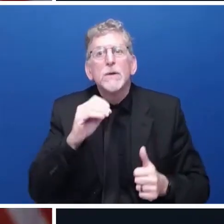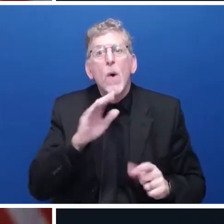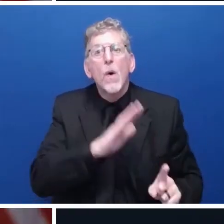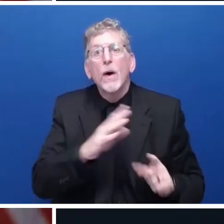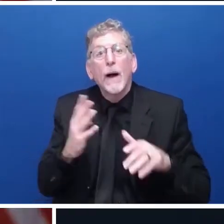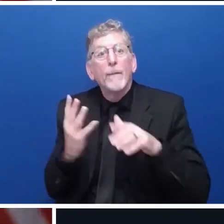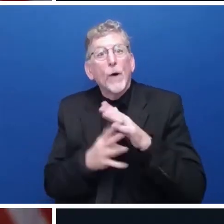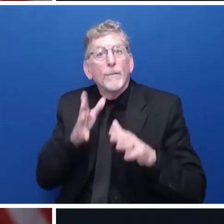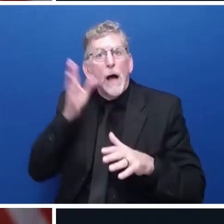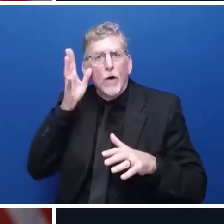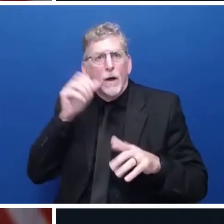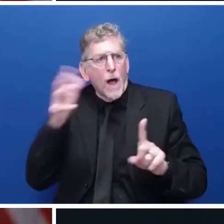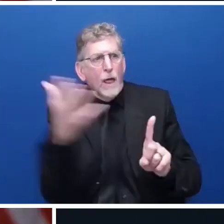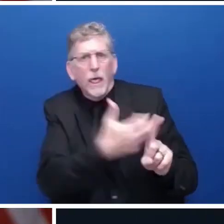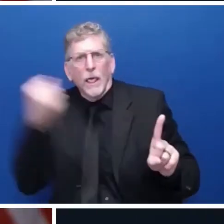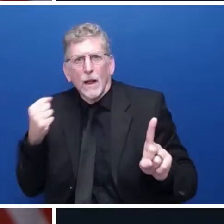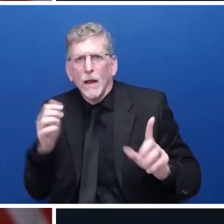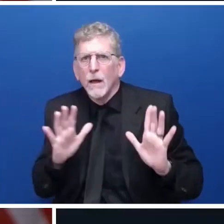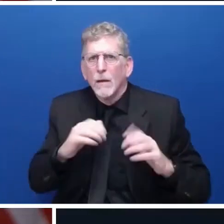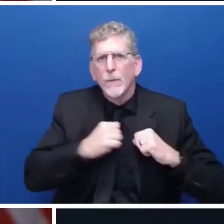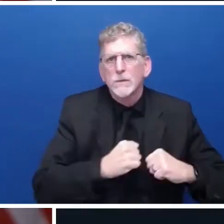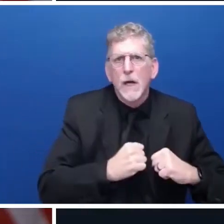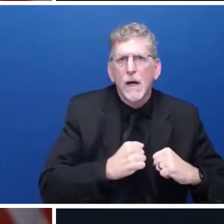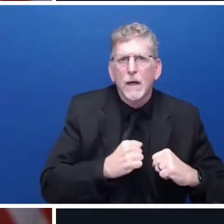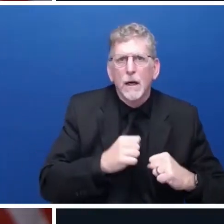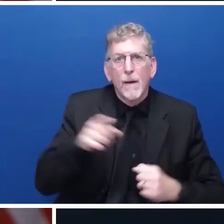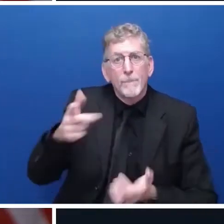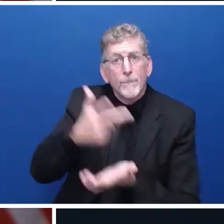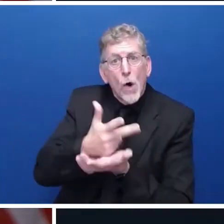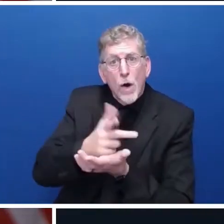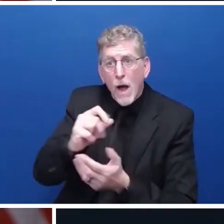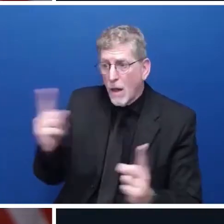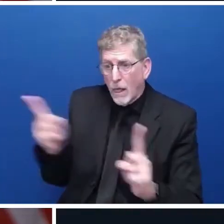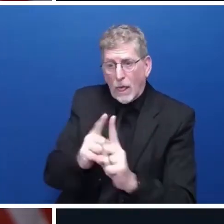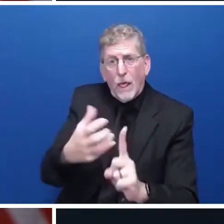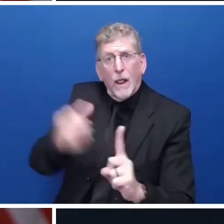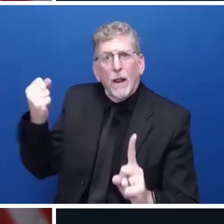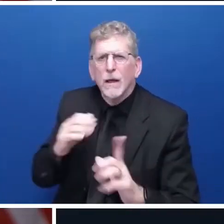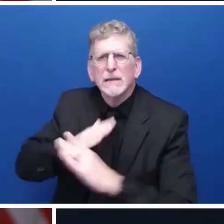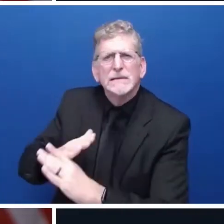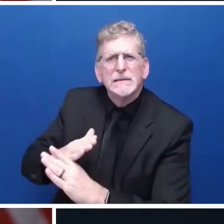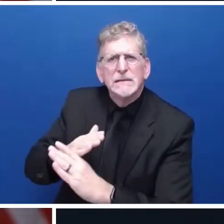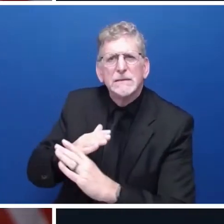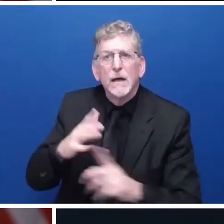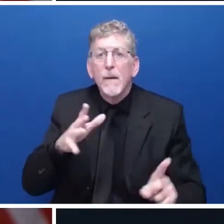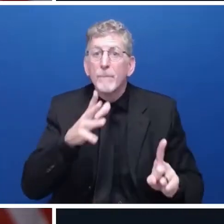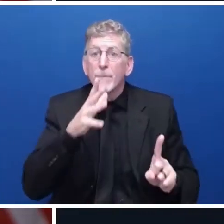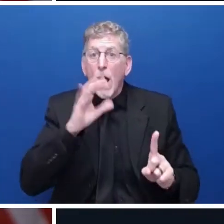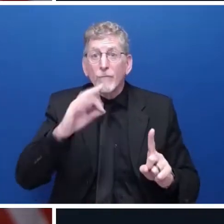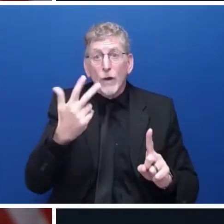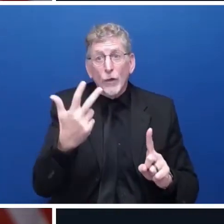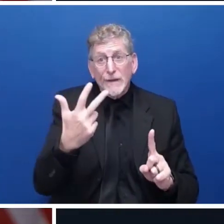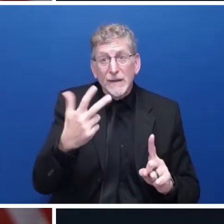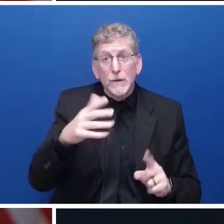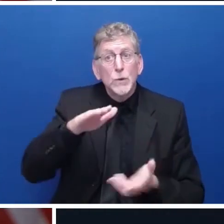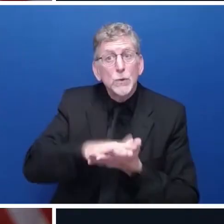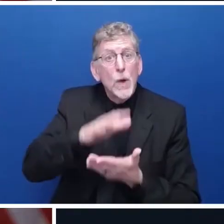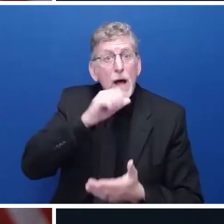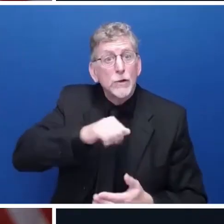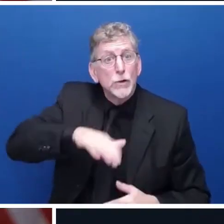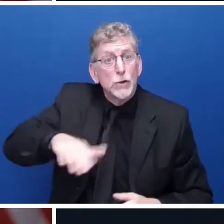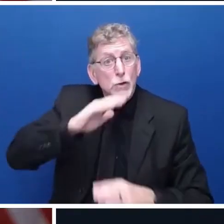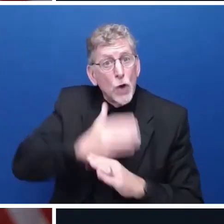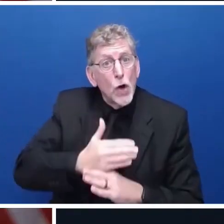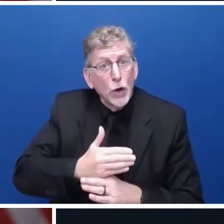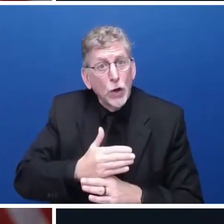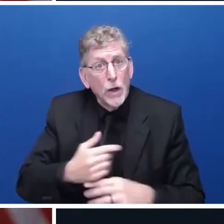school-aged daughters, I am inspired by their bravery, but I am sickened that it is necessary. And Americans